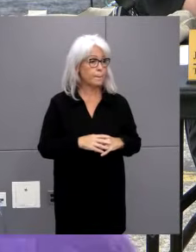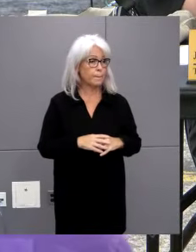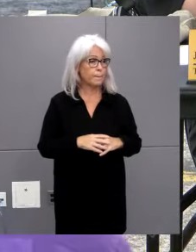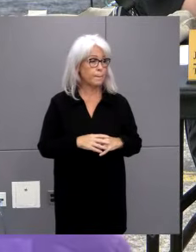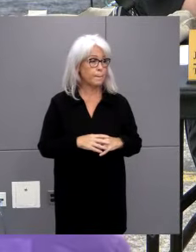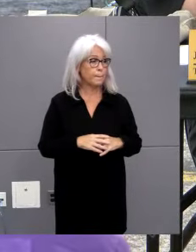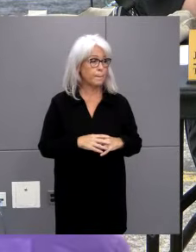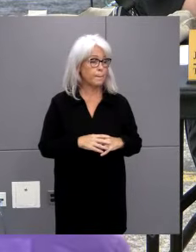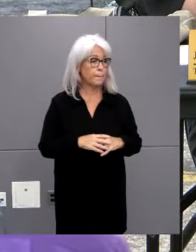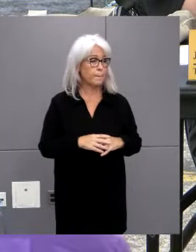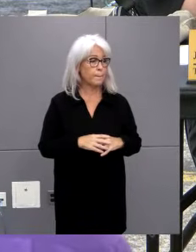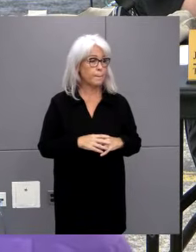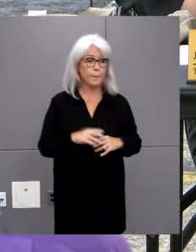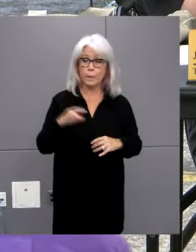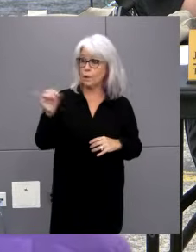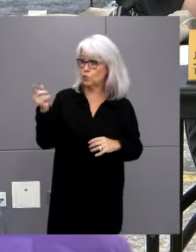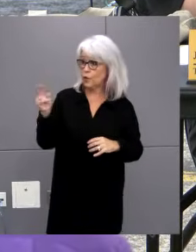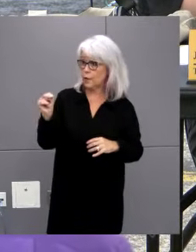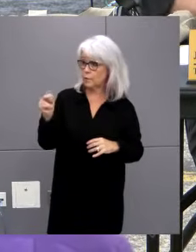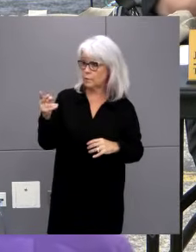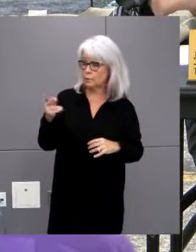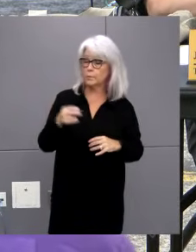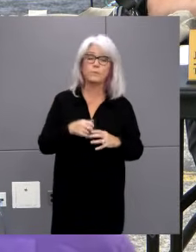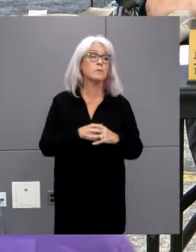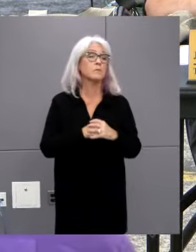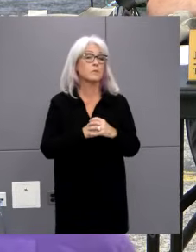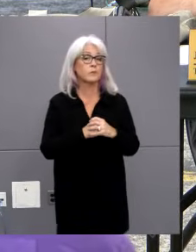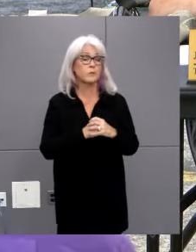Yep. Oh, I'm sorry, John.